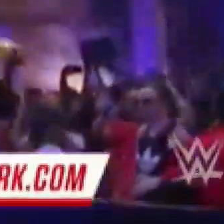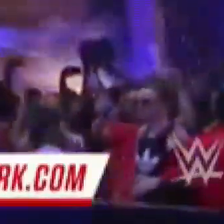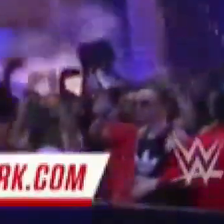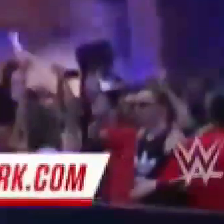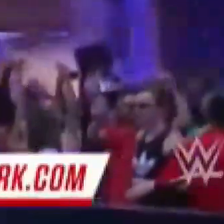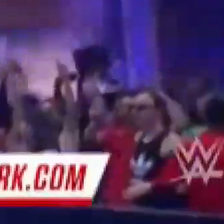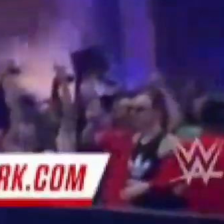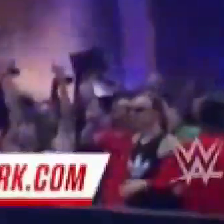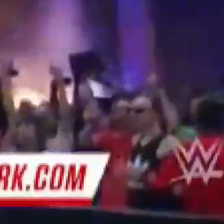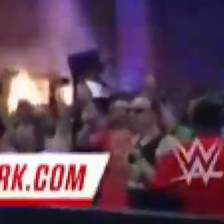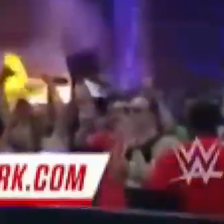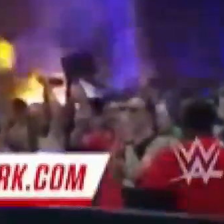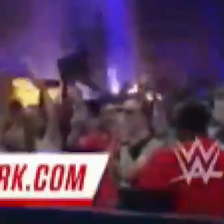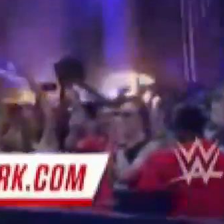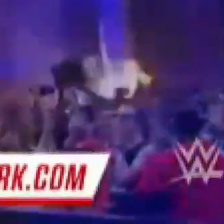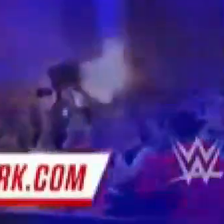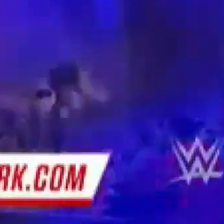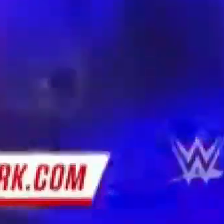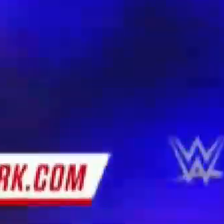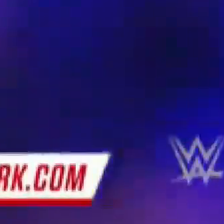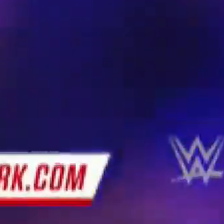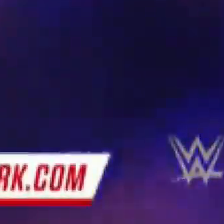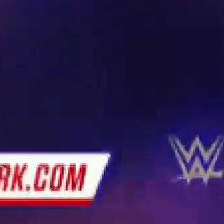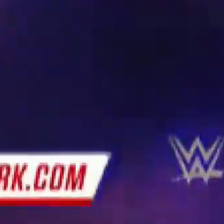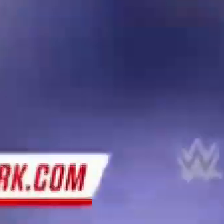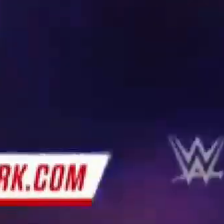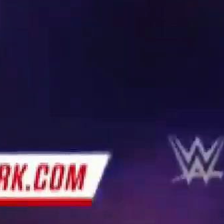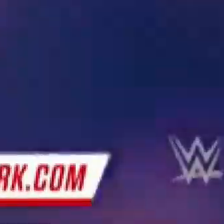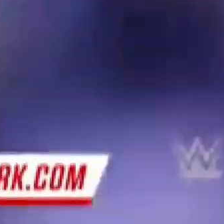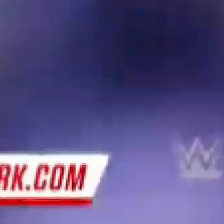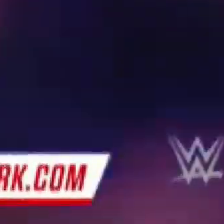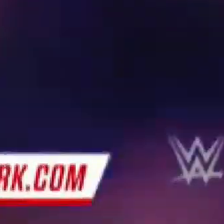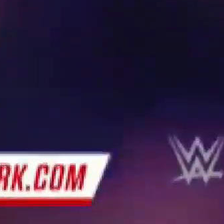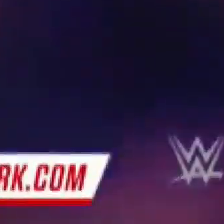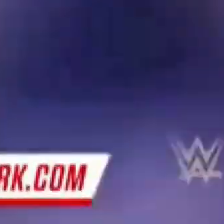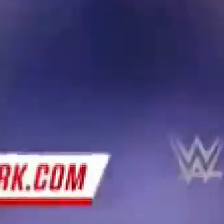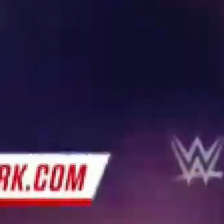That man, the Undertaker, considered the